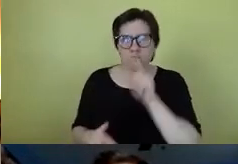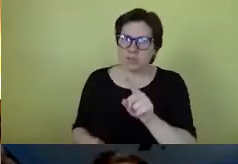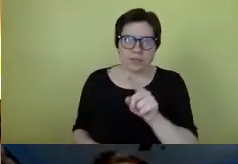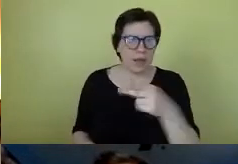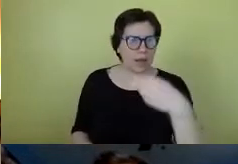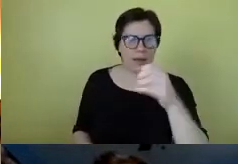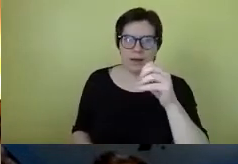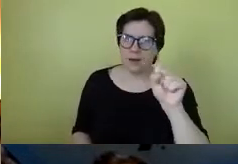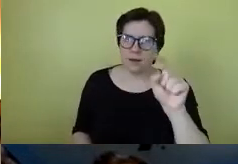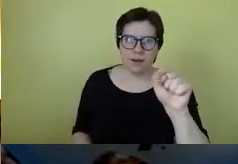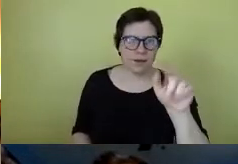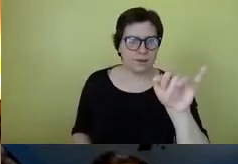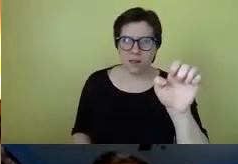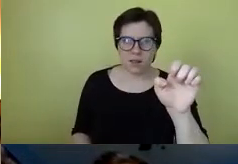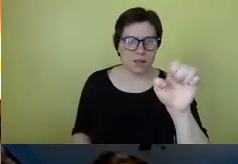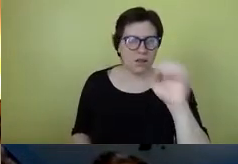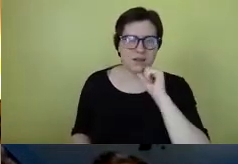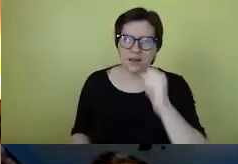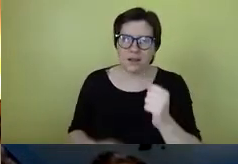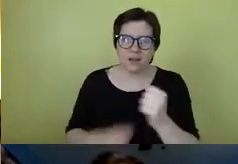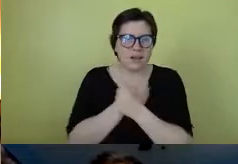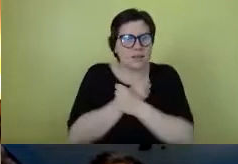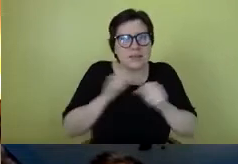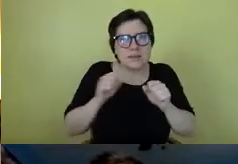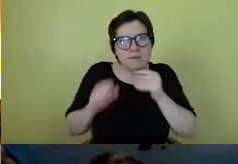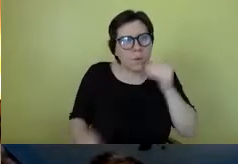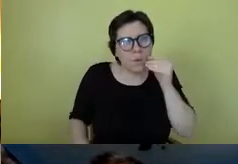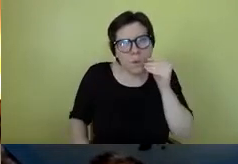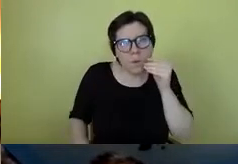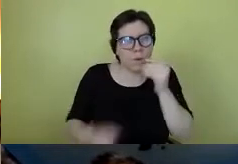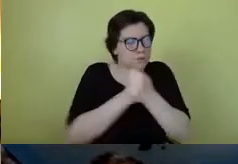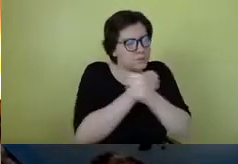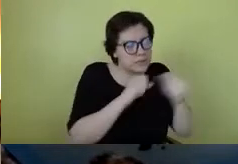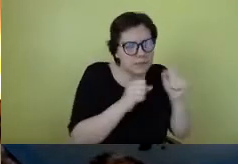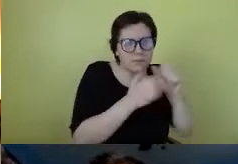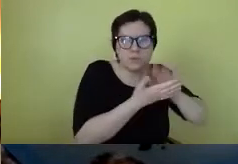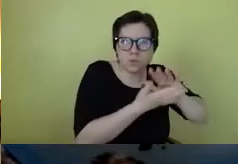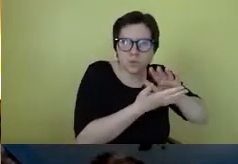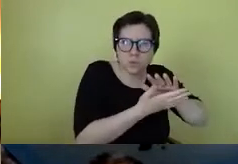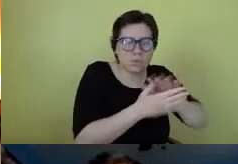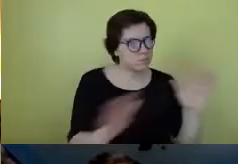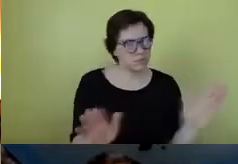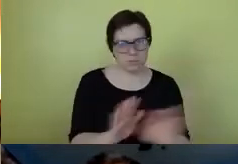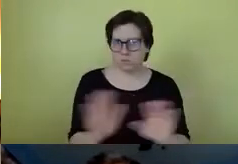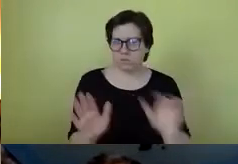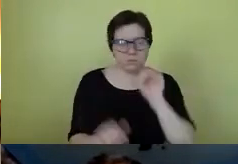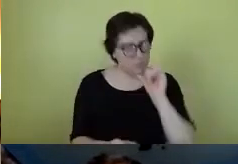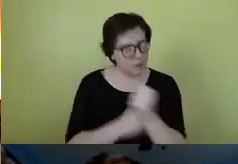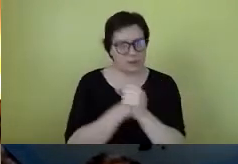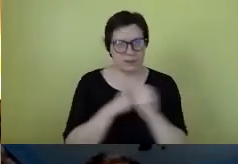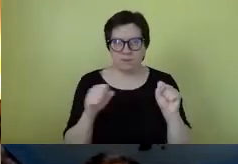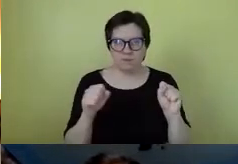wasn't the safe environment of home, nor the safe environment of their school, but I believe our